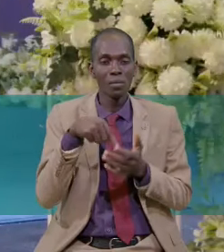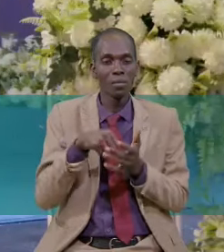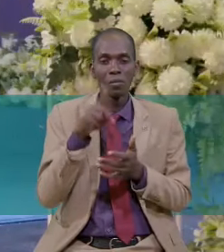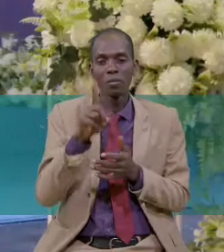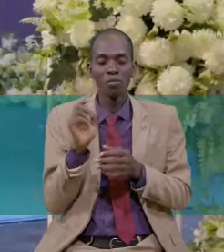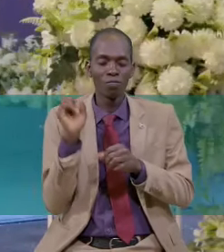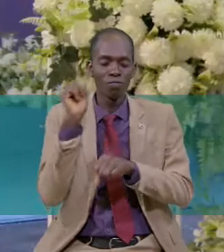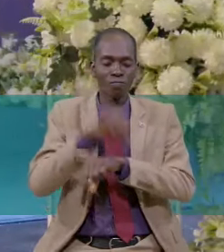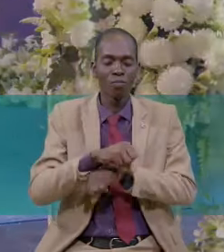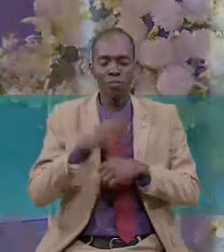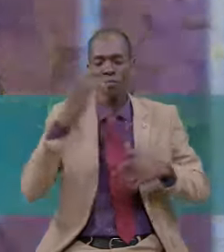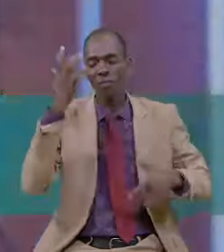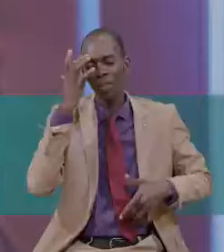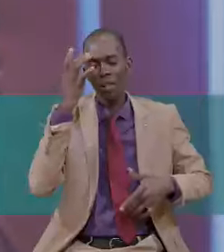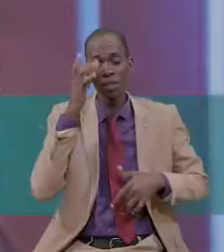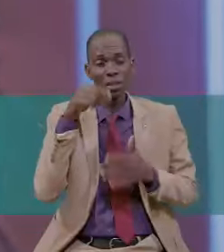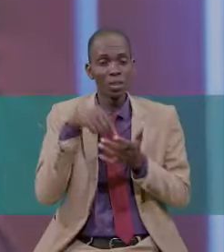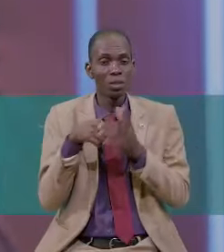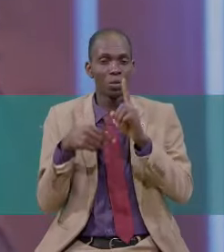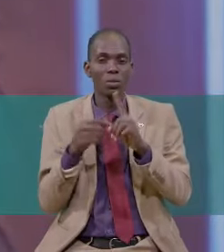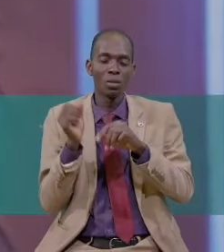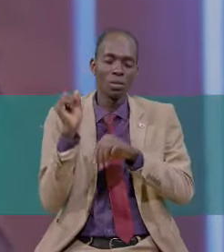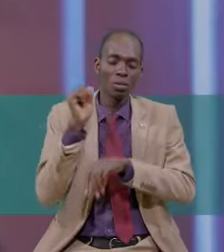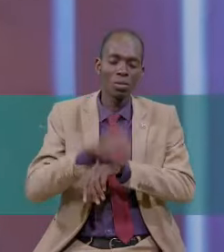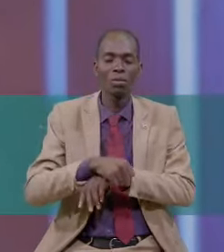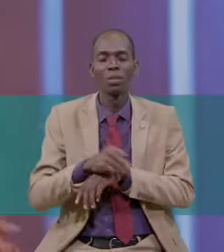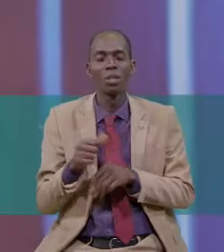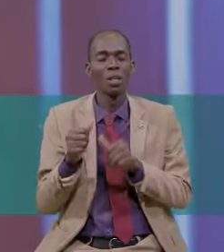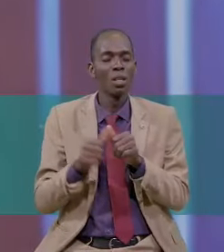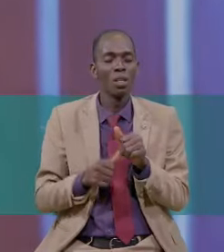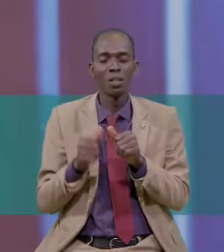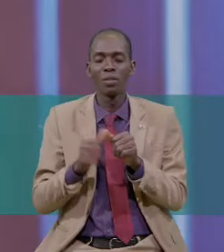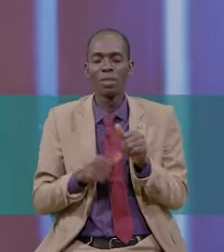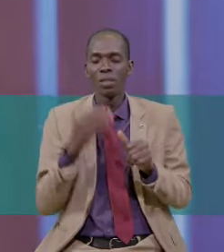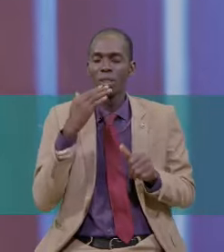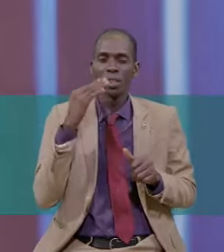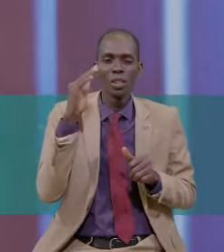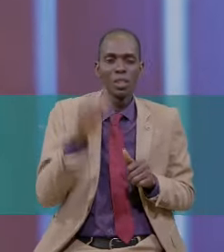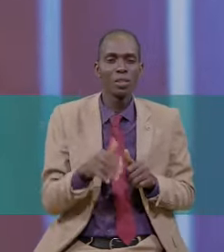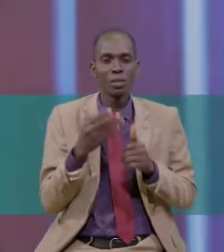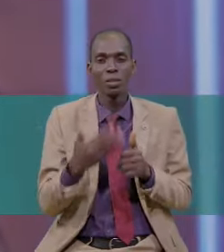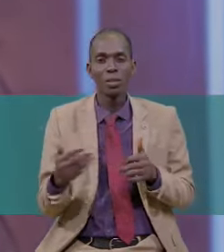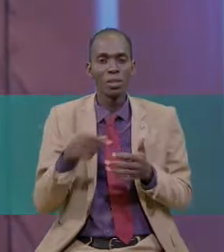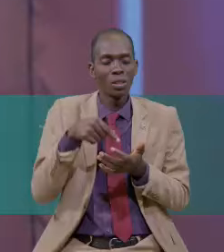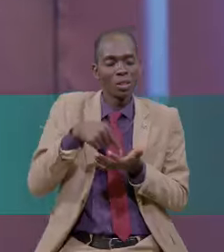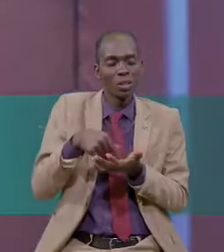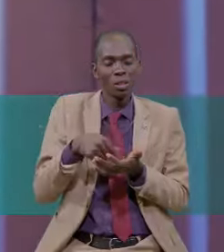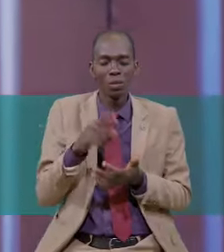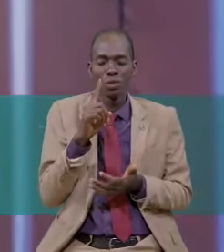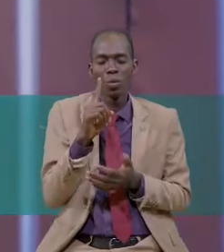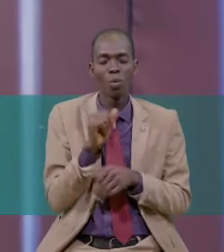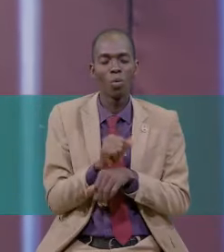conquers sickness. Amen. This one conquers every evil thing. This one walks in the